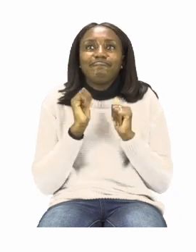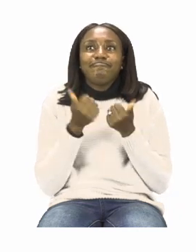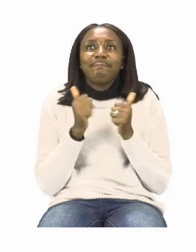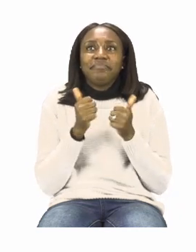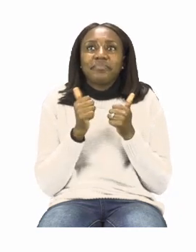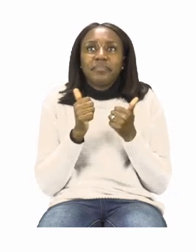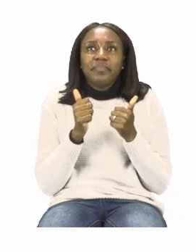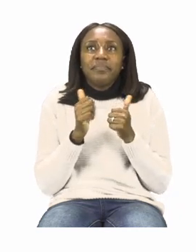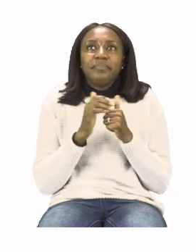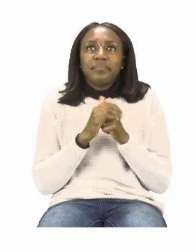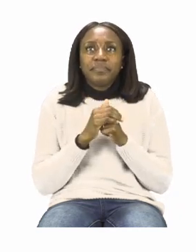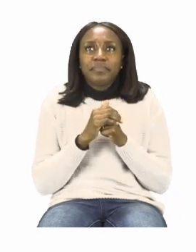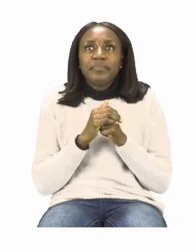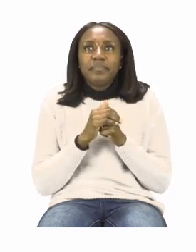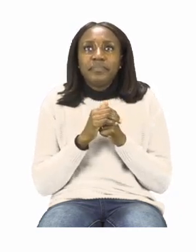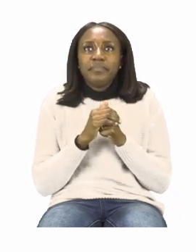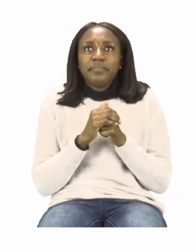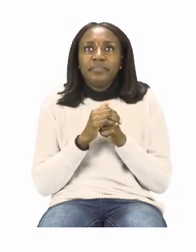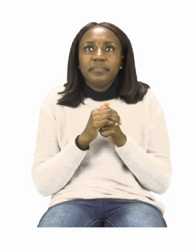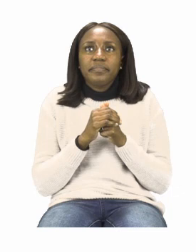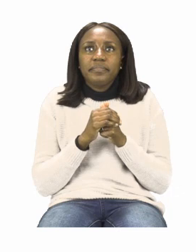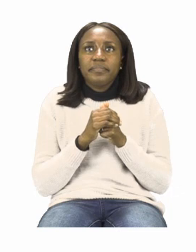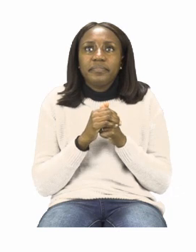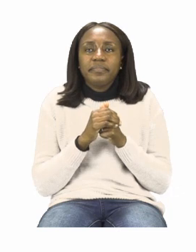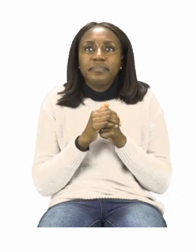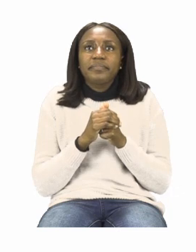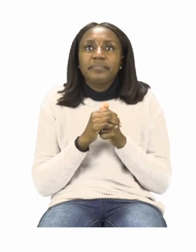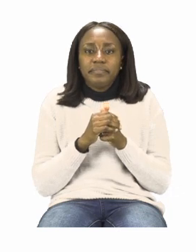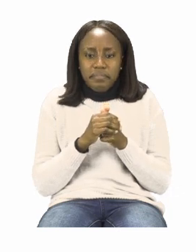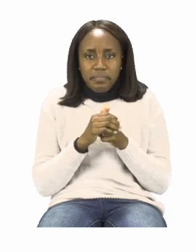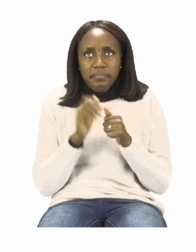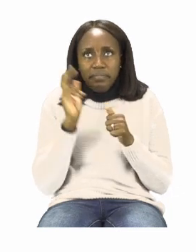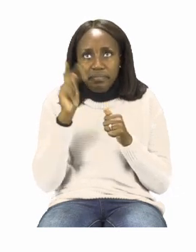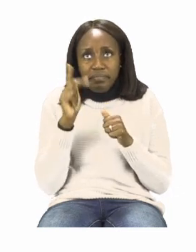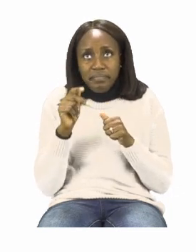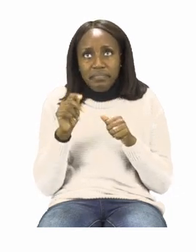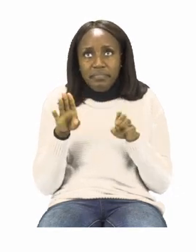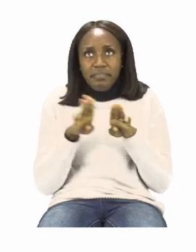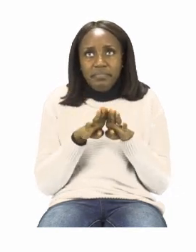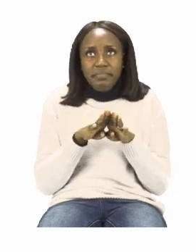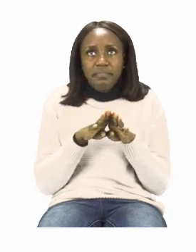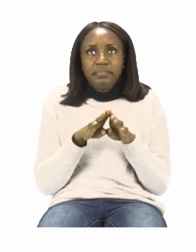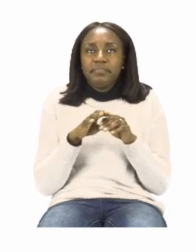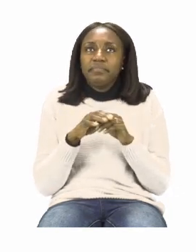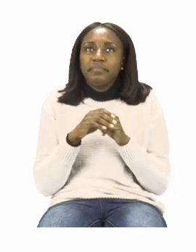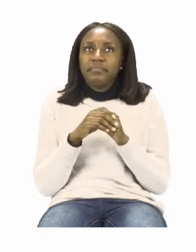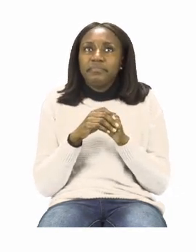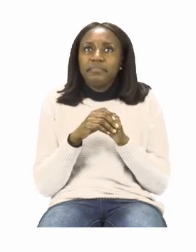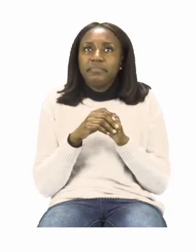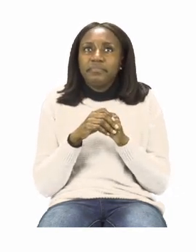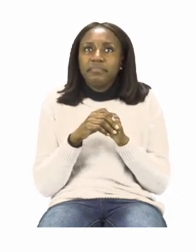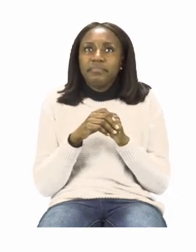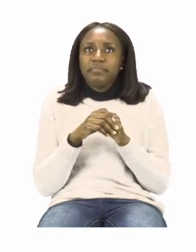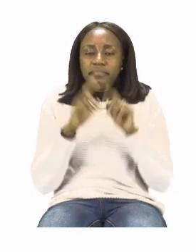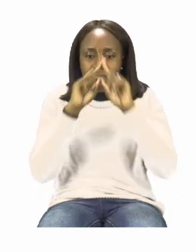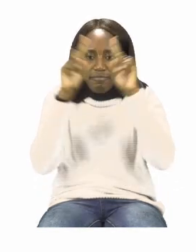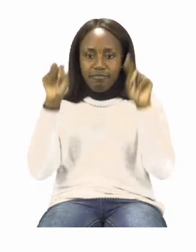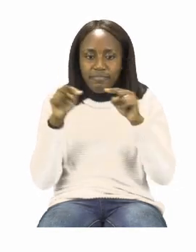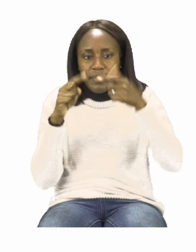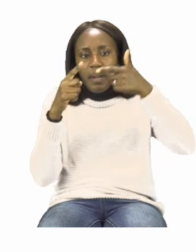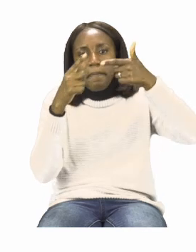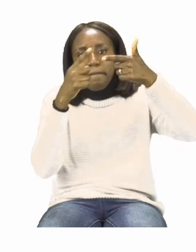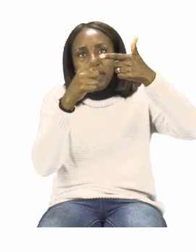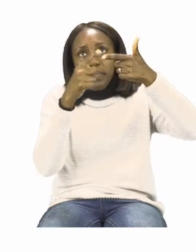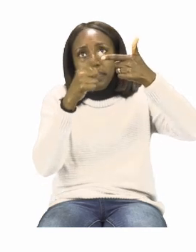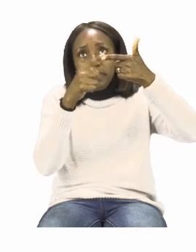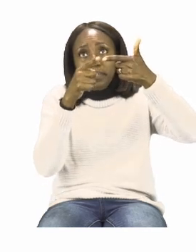Excellent. Let's quickly do another one together. Let's count the second